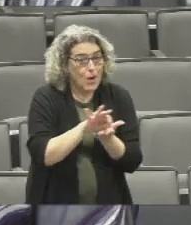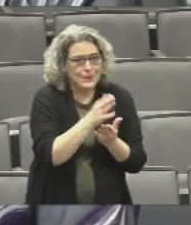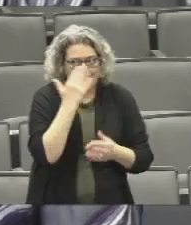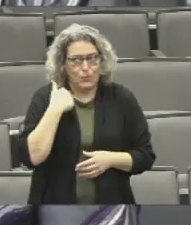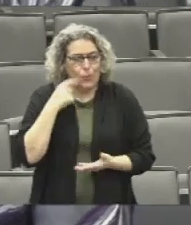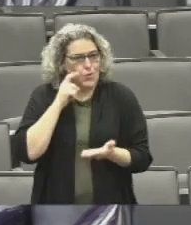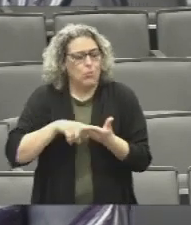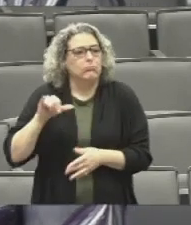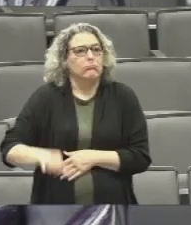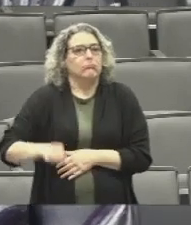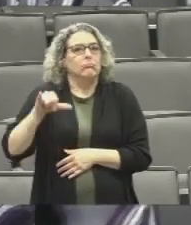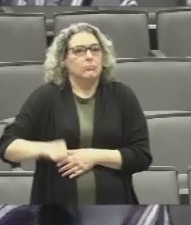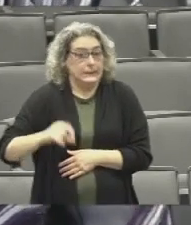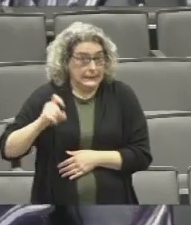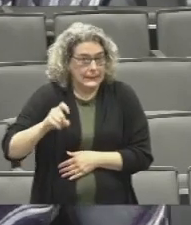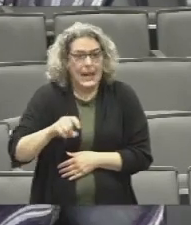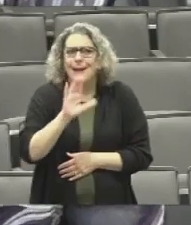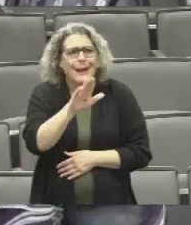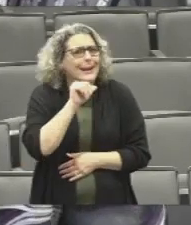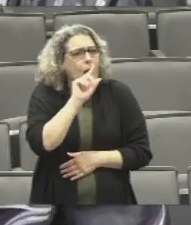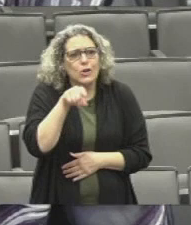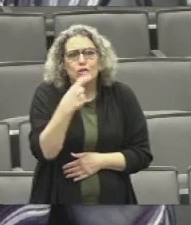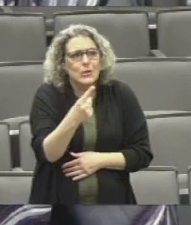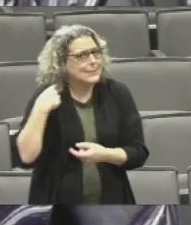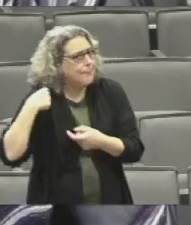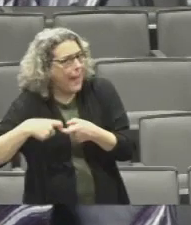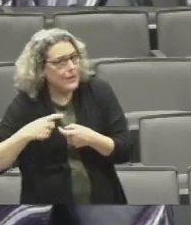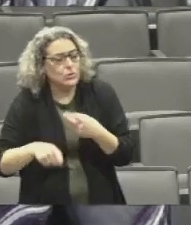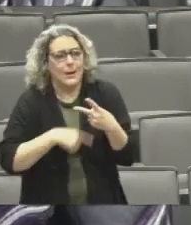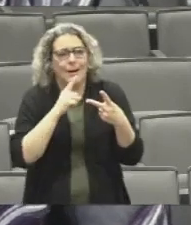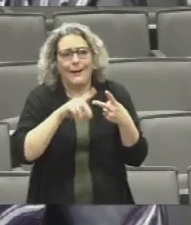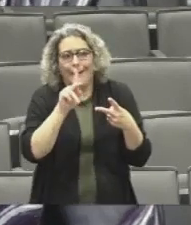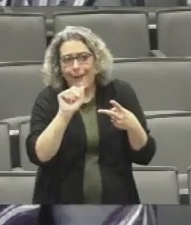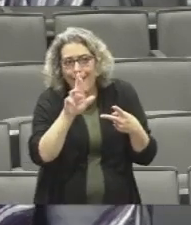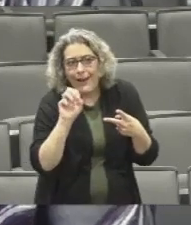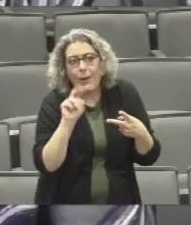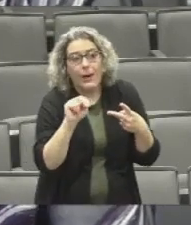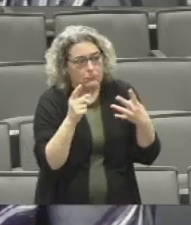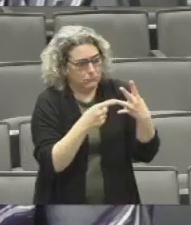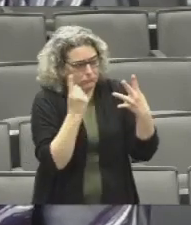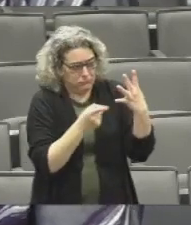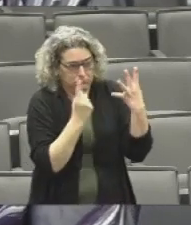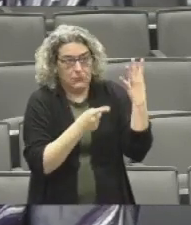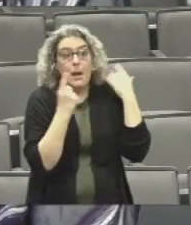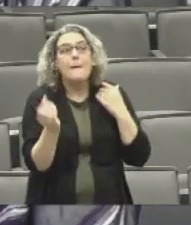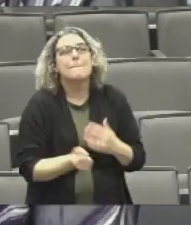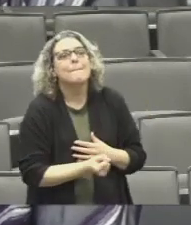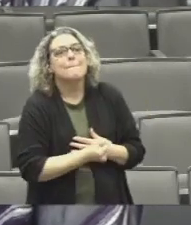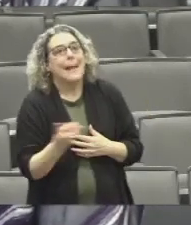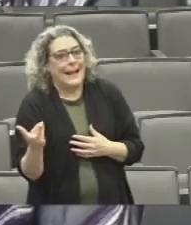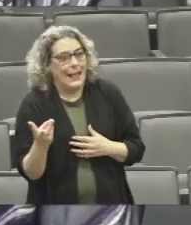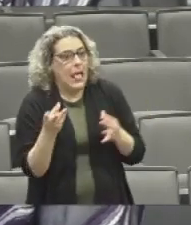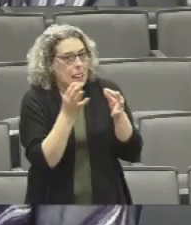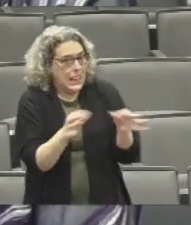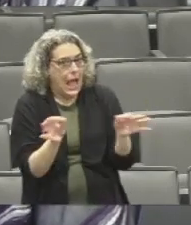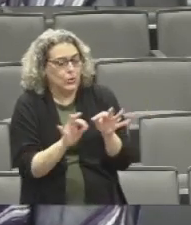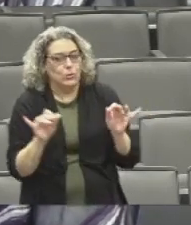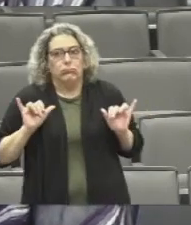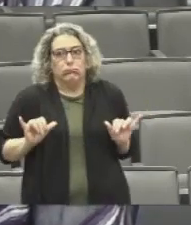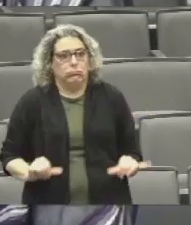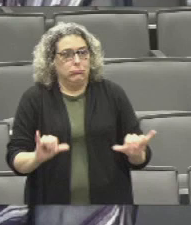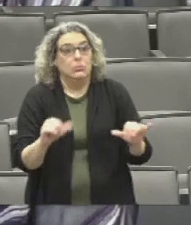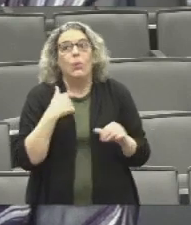for it. It's not only Spanish, it's Karen and other languages now that we are running into that we really need to